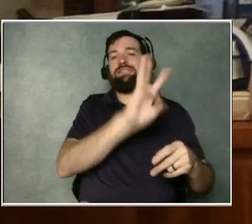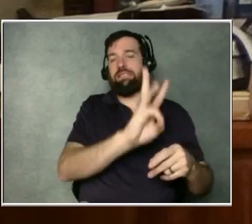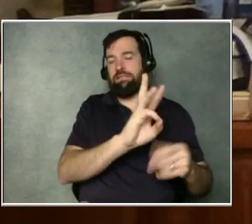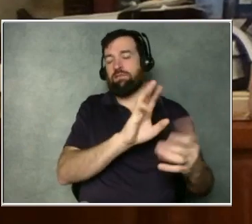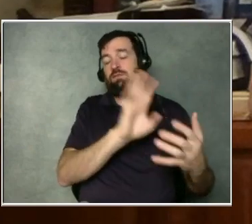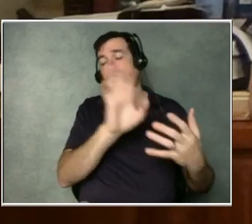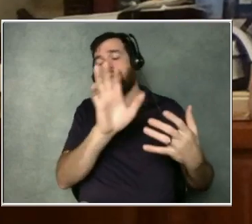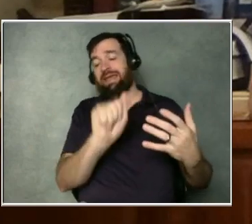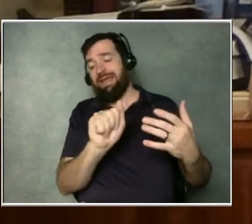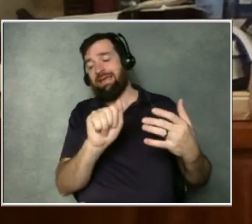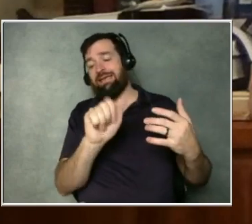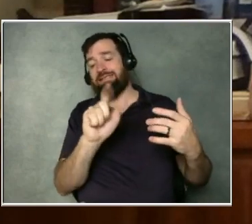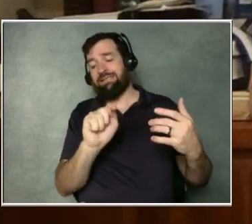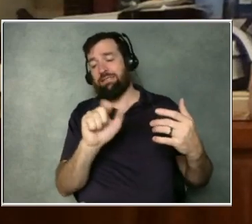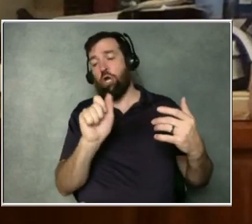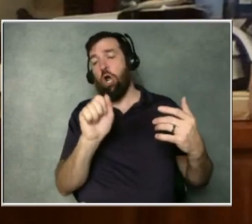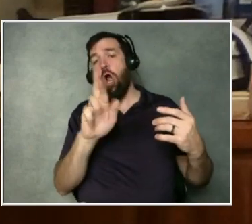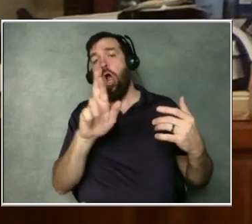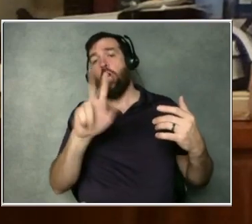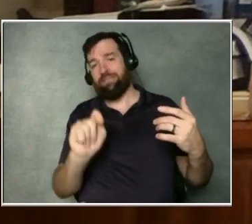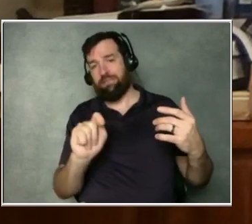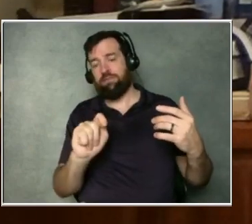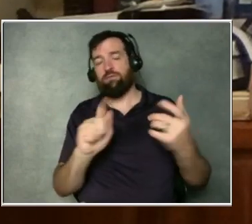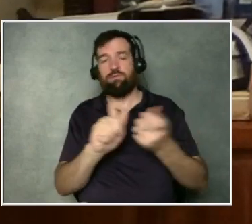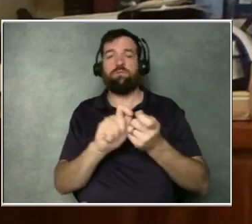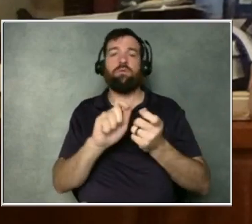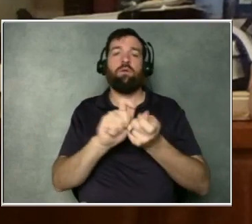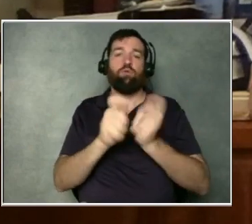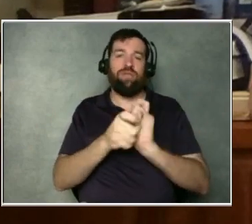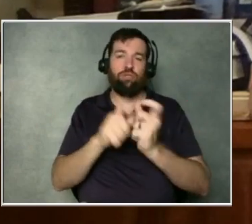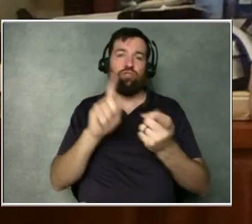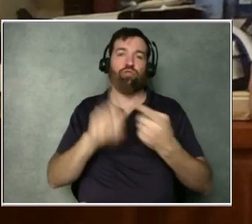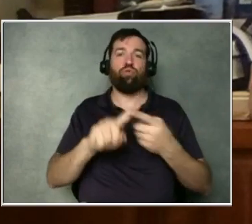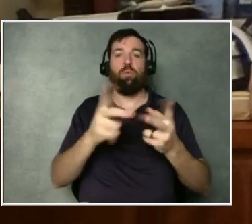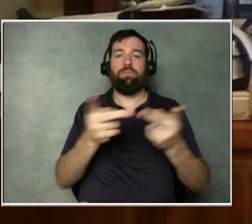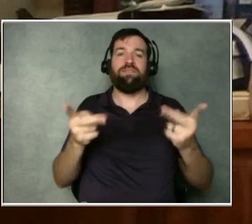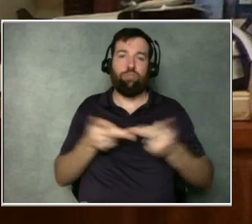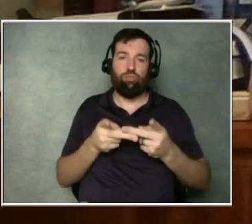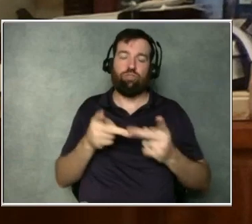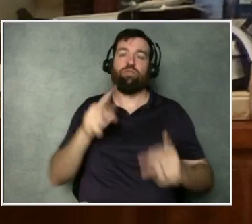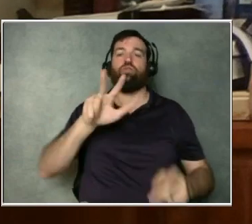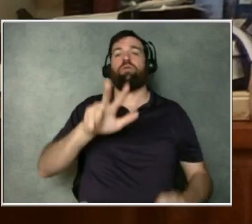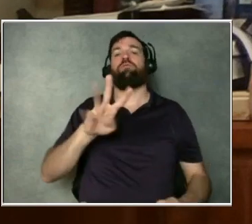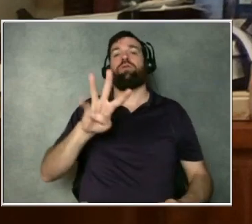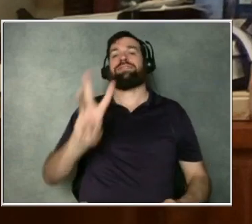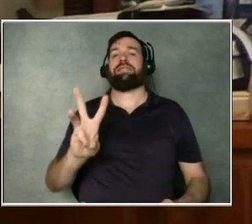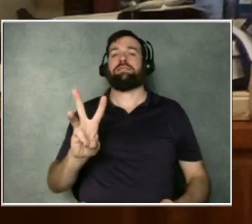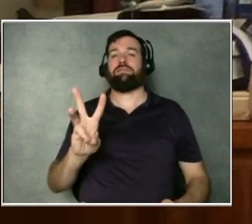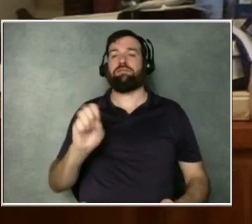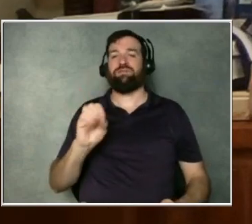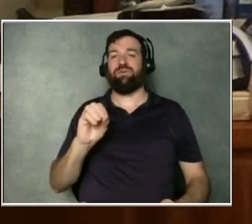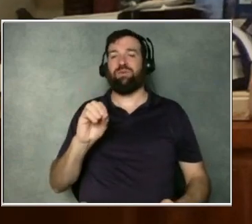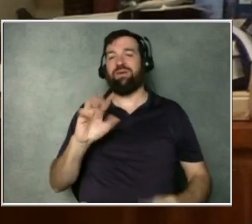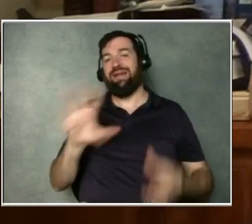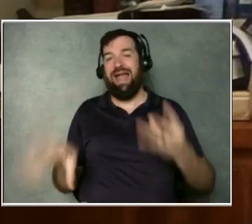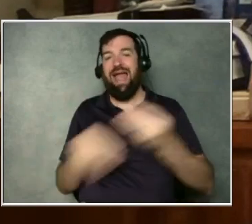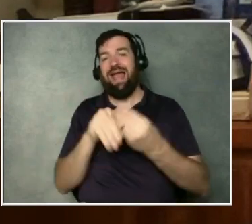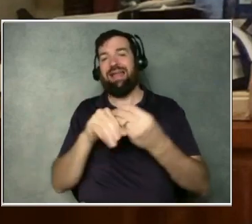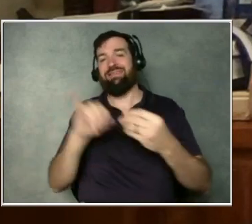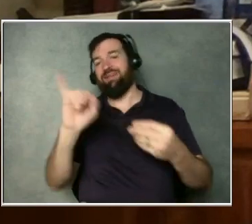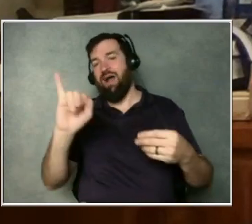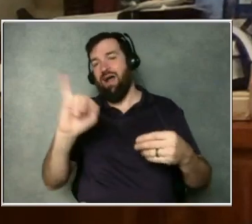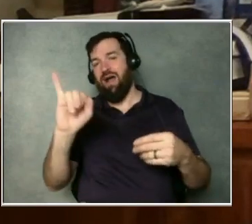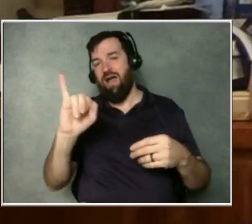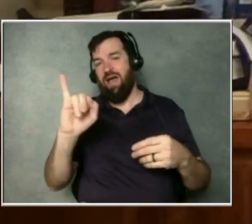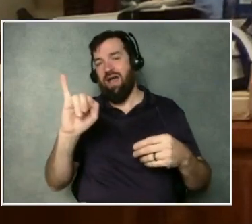or RT refers to a mutation at position 346. So they sort of added the I in between and